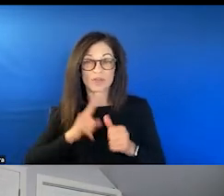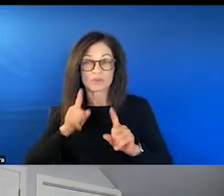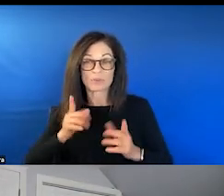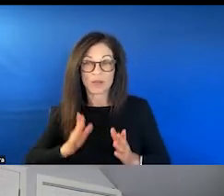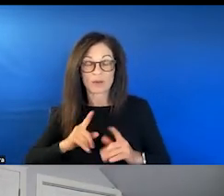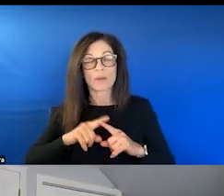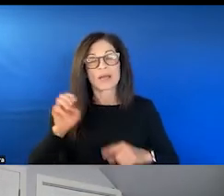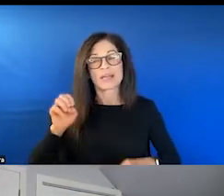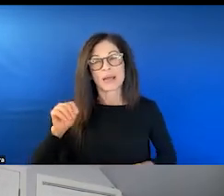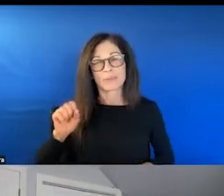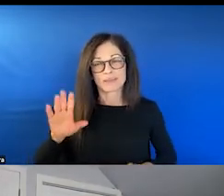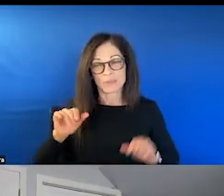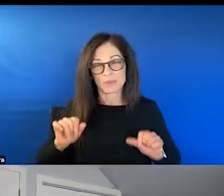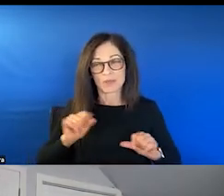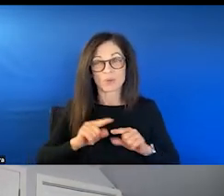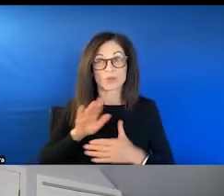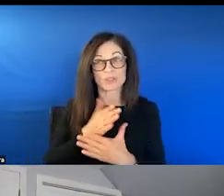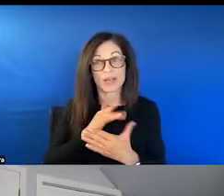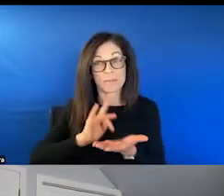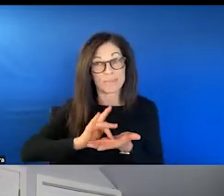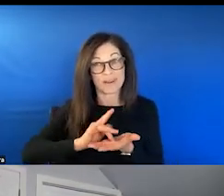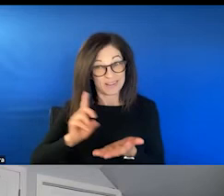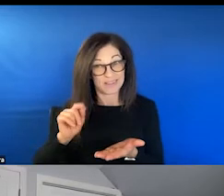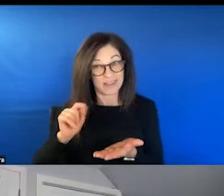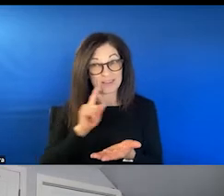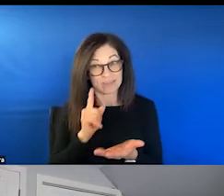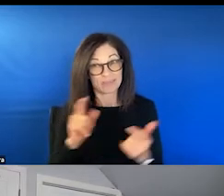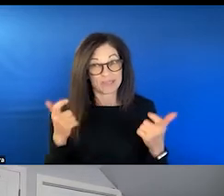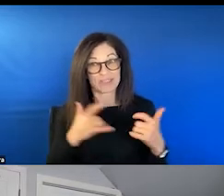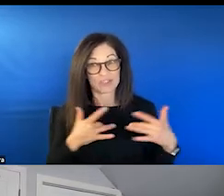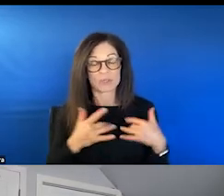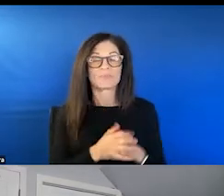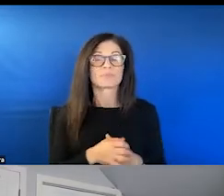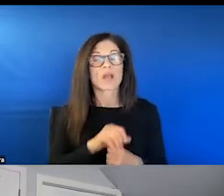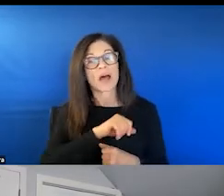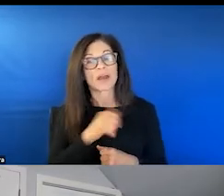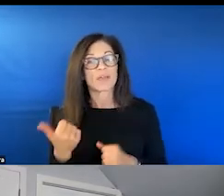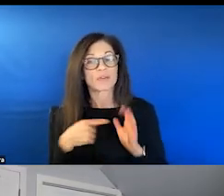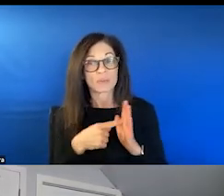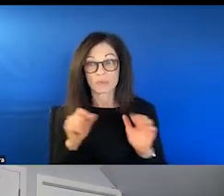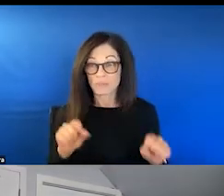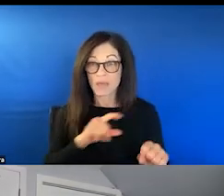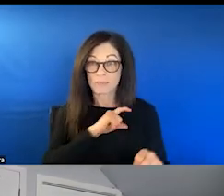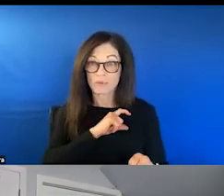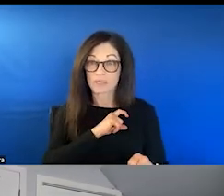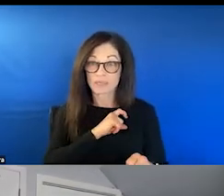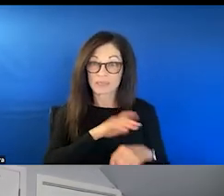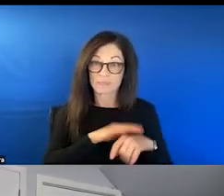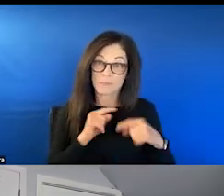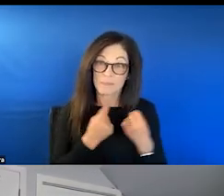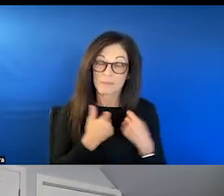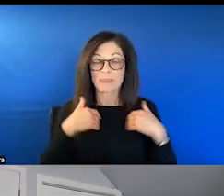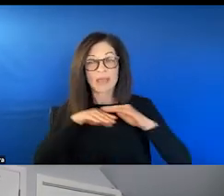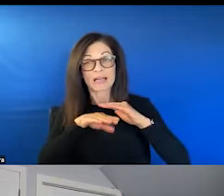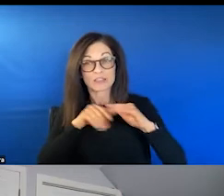to share medical data has been of great concern. Another example is, can police officers on these teams have access to